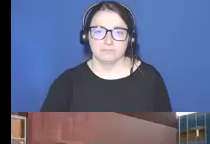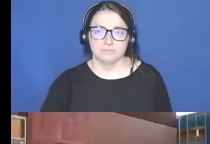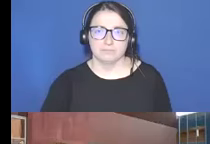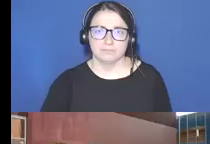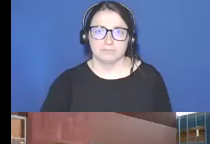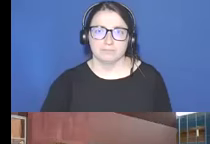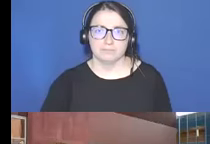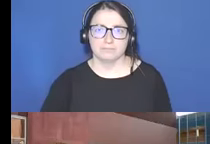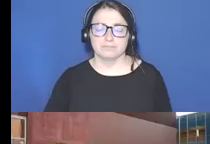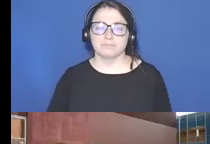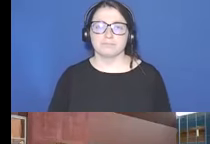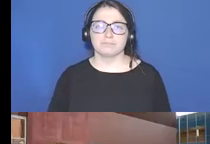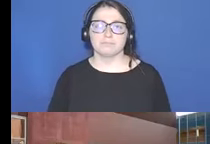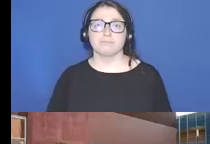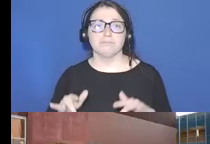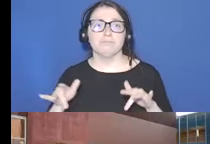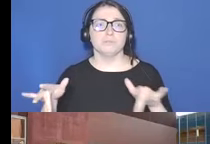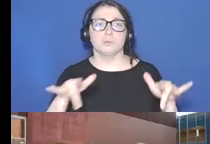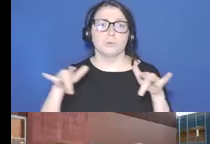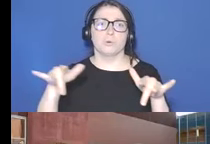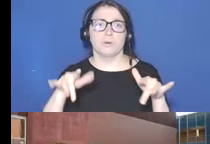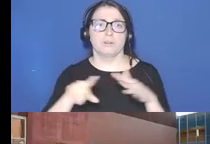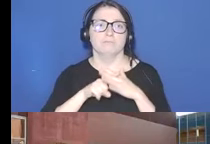hit record before I forget.